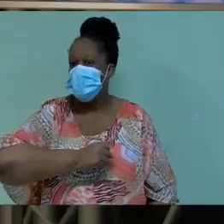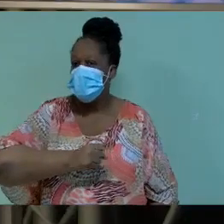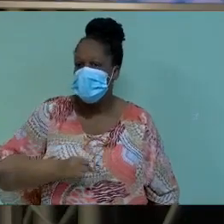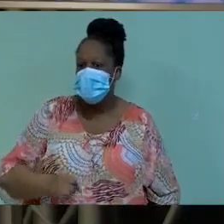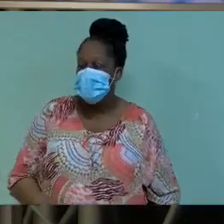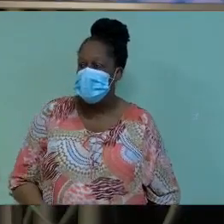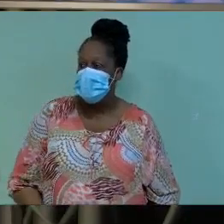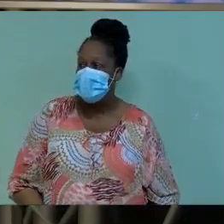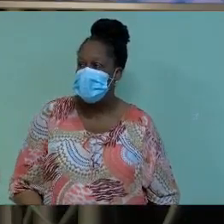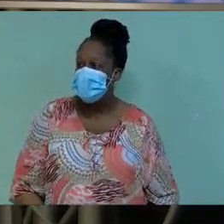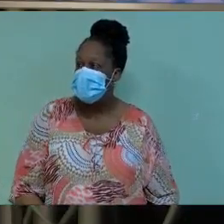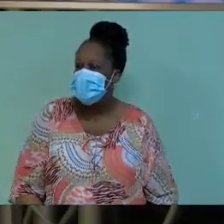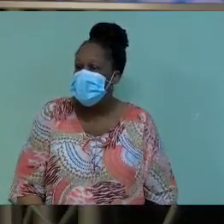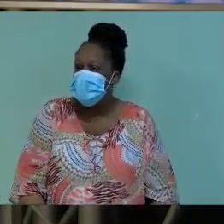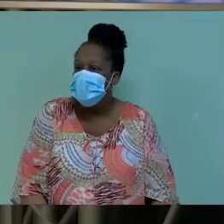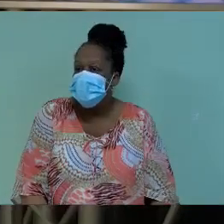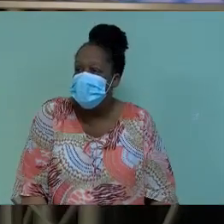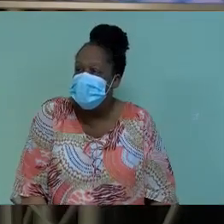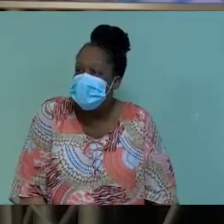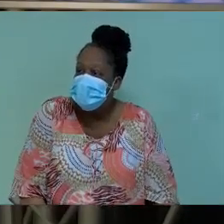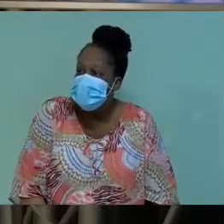contamination?